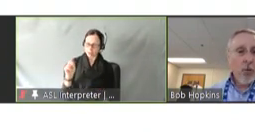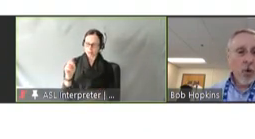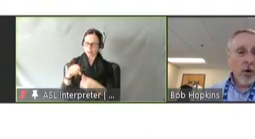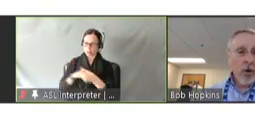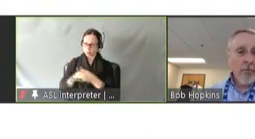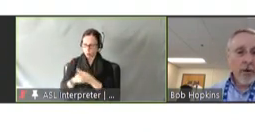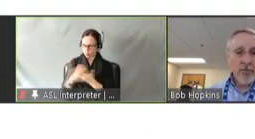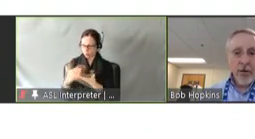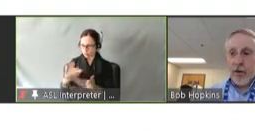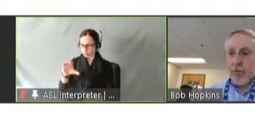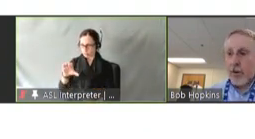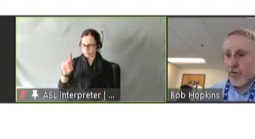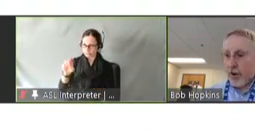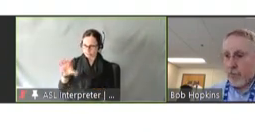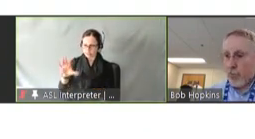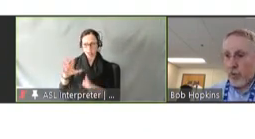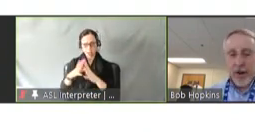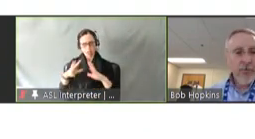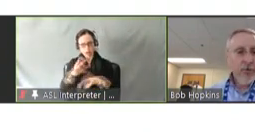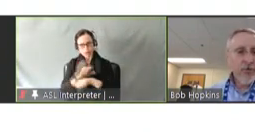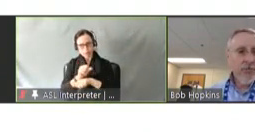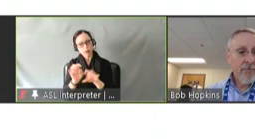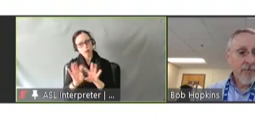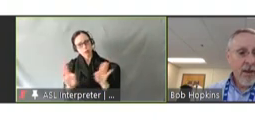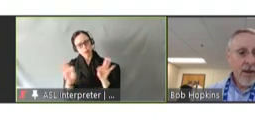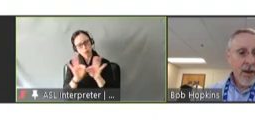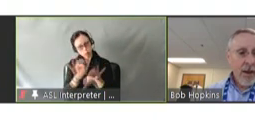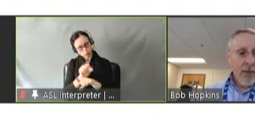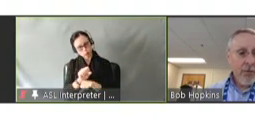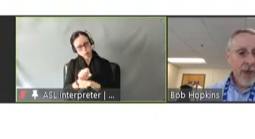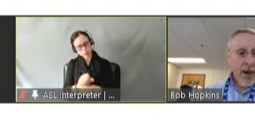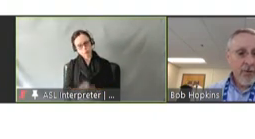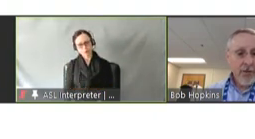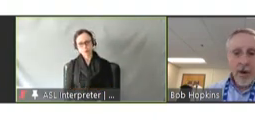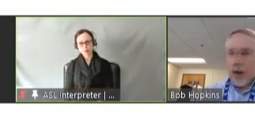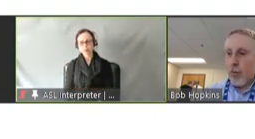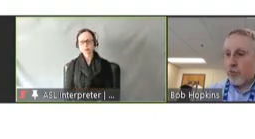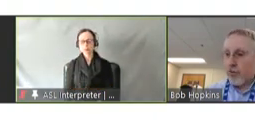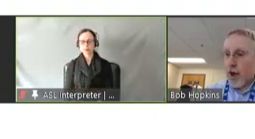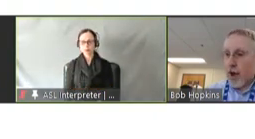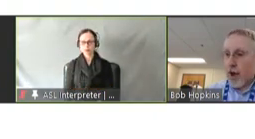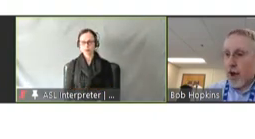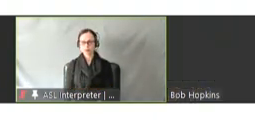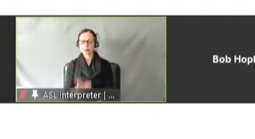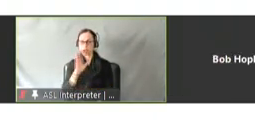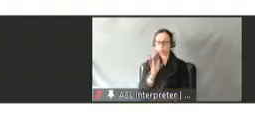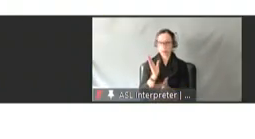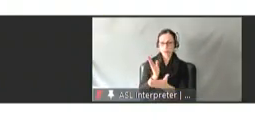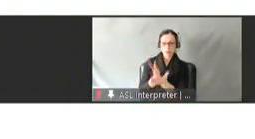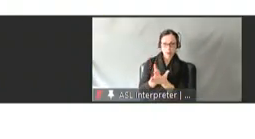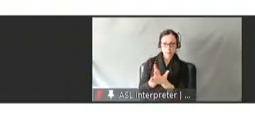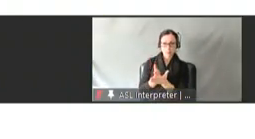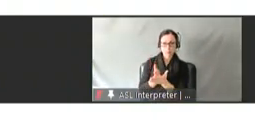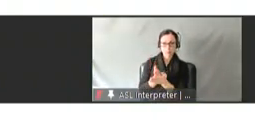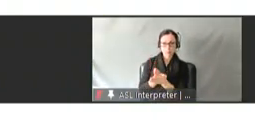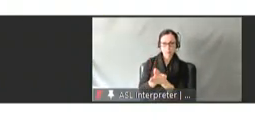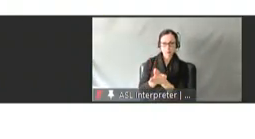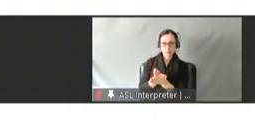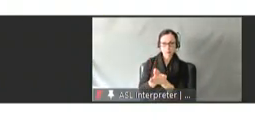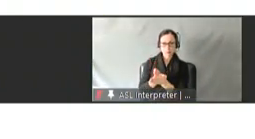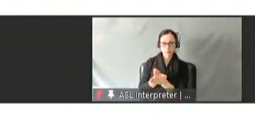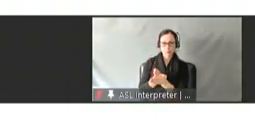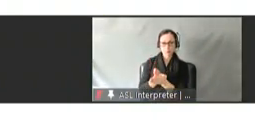lot of work, but very important efforts. And with that, I will stop and hand